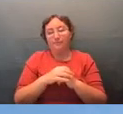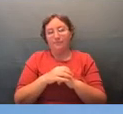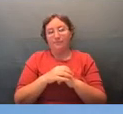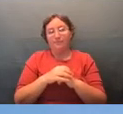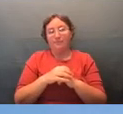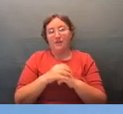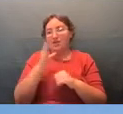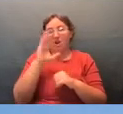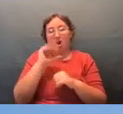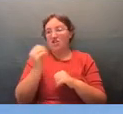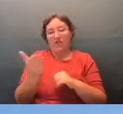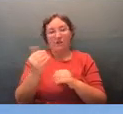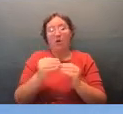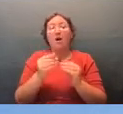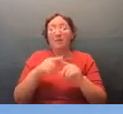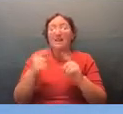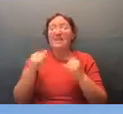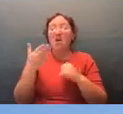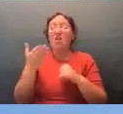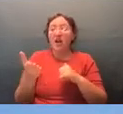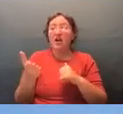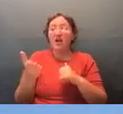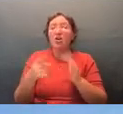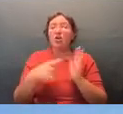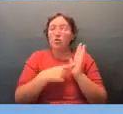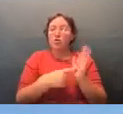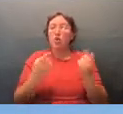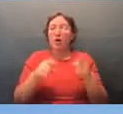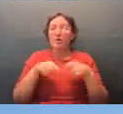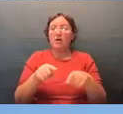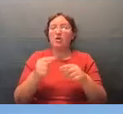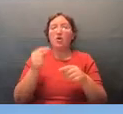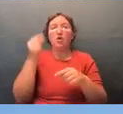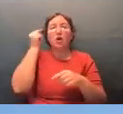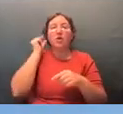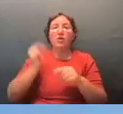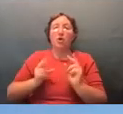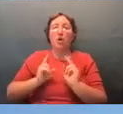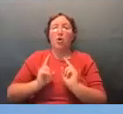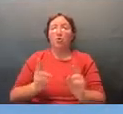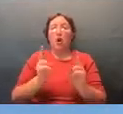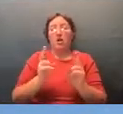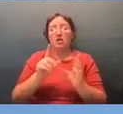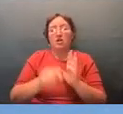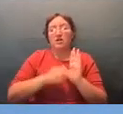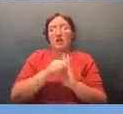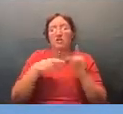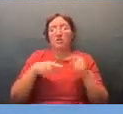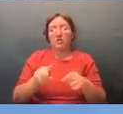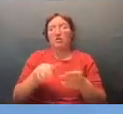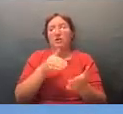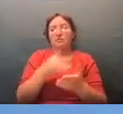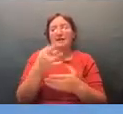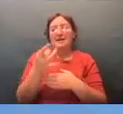today as a remnant of the gold rush that was happening in California during the 1800s. So